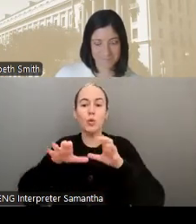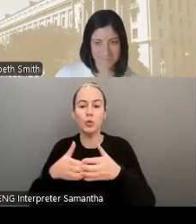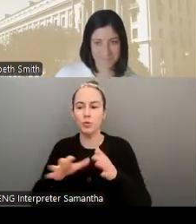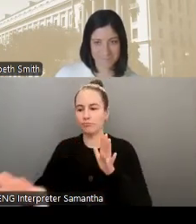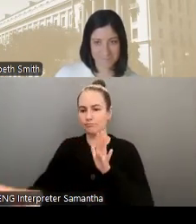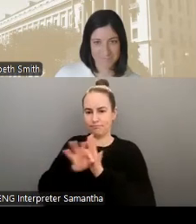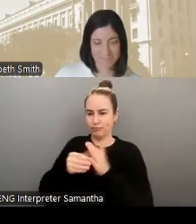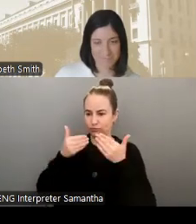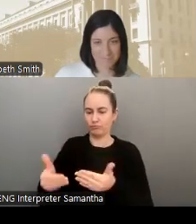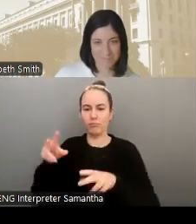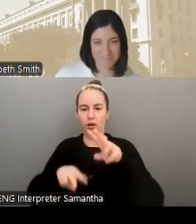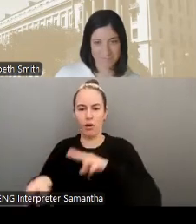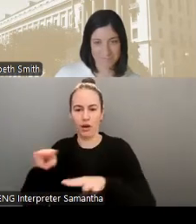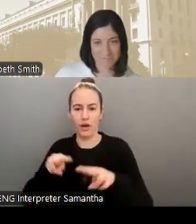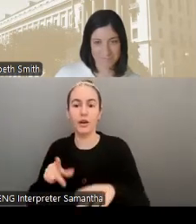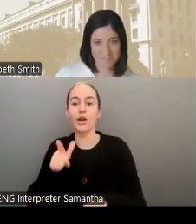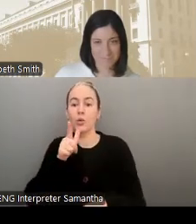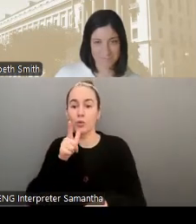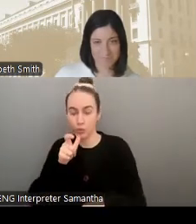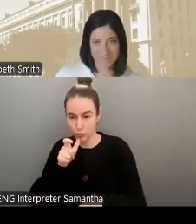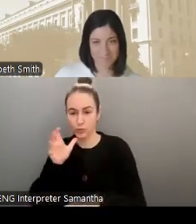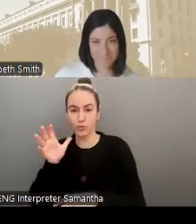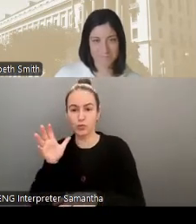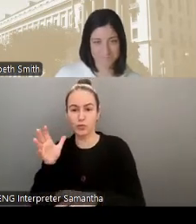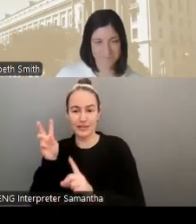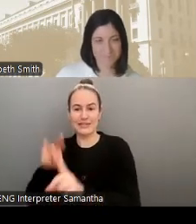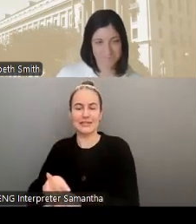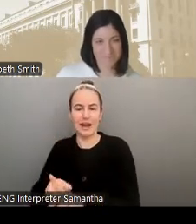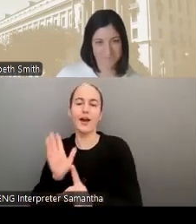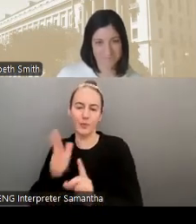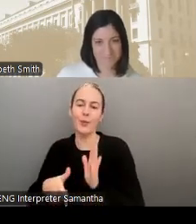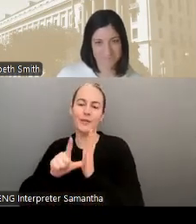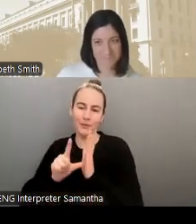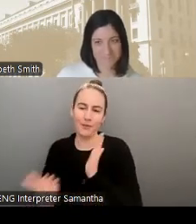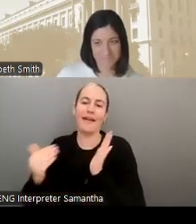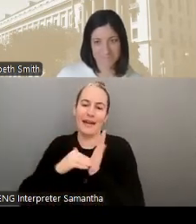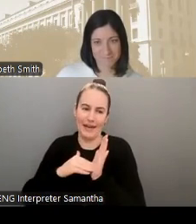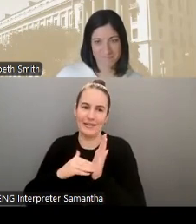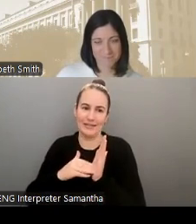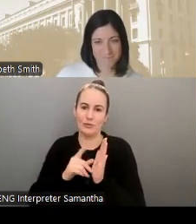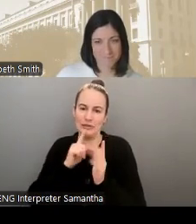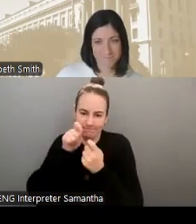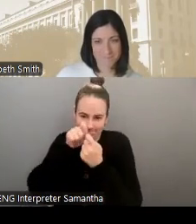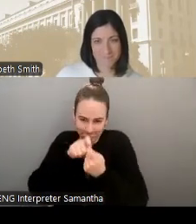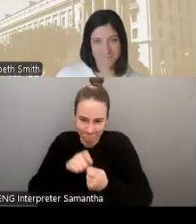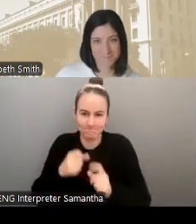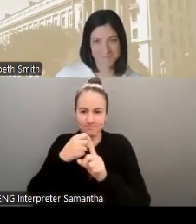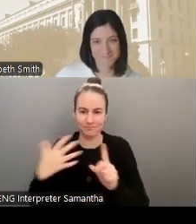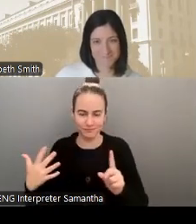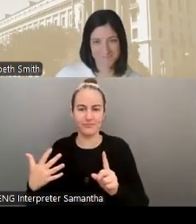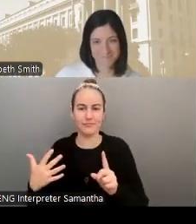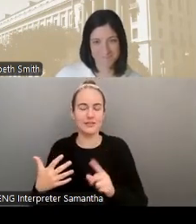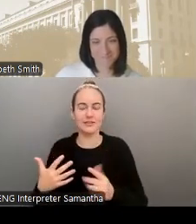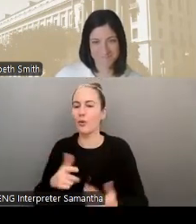the auditors that are working with you will go over this process again in great detail. So don't feel like you need to